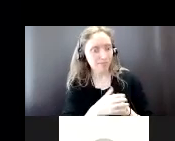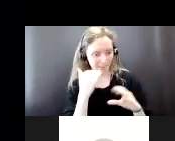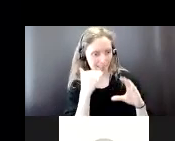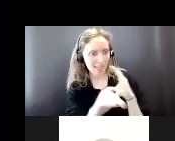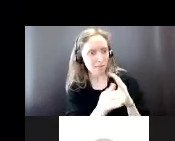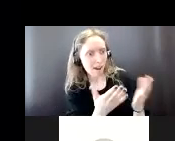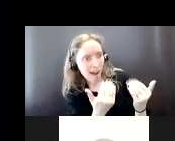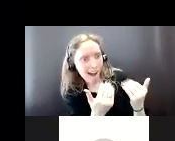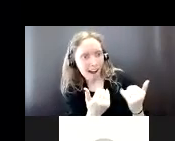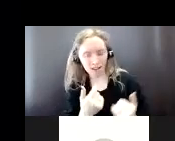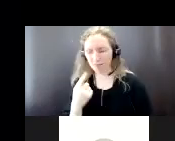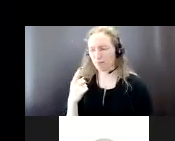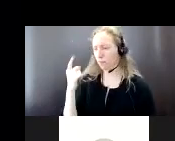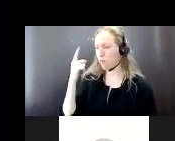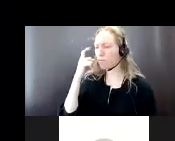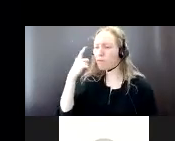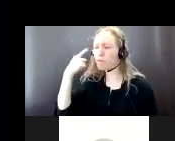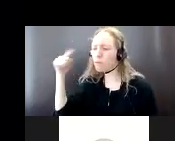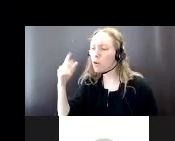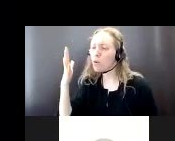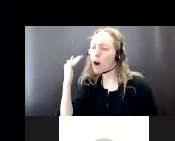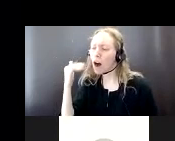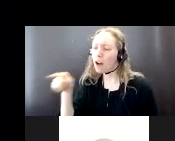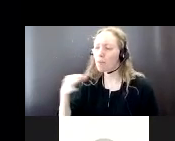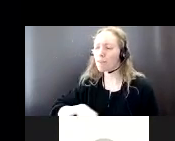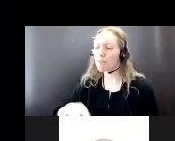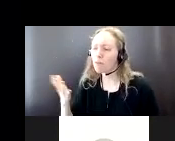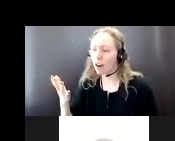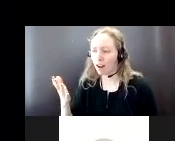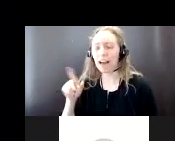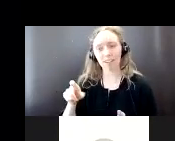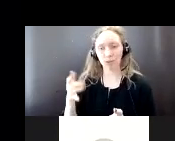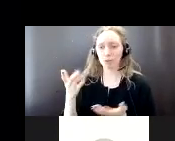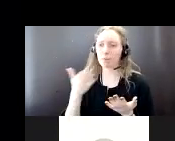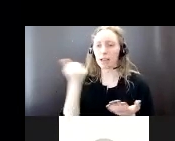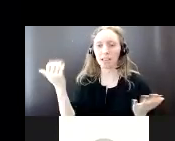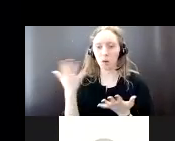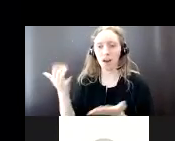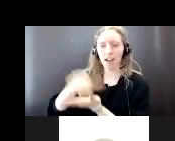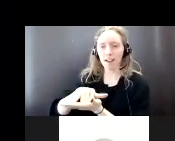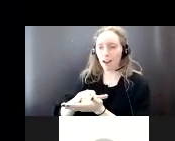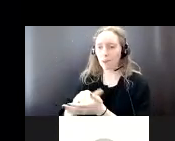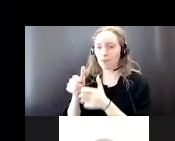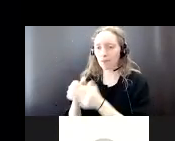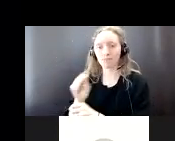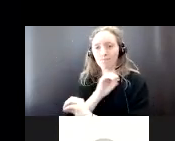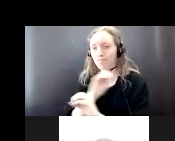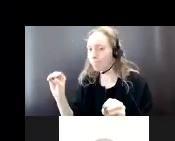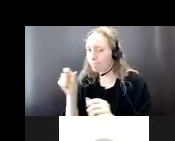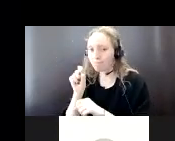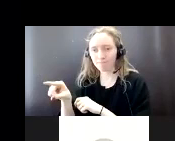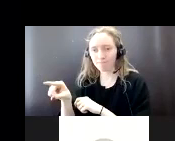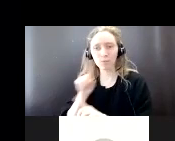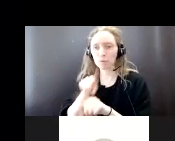them. Another warning sign is free incentives. I love getting free stuff. I don't know too many people that don't. But just